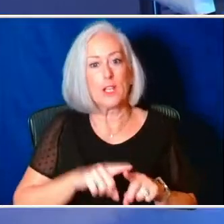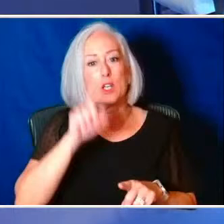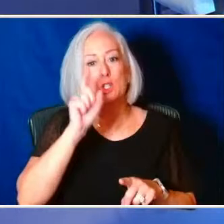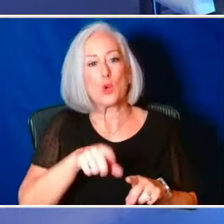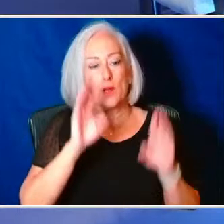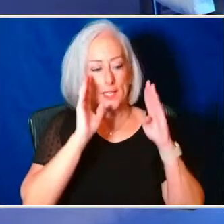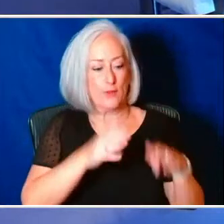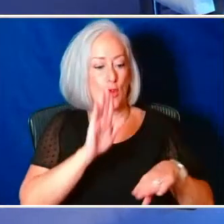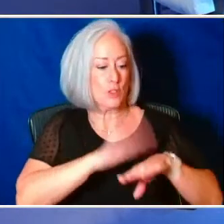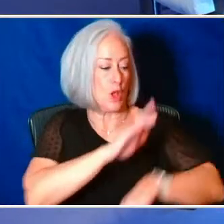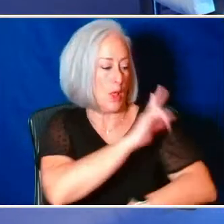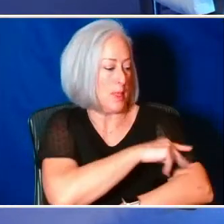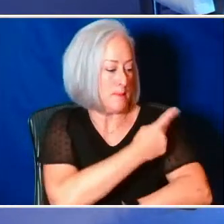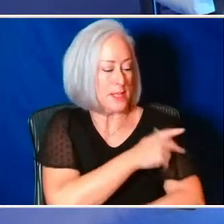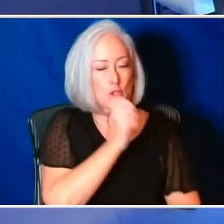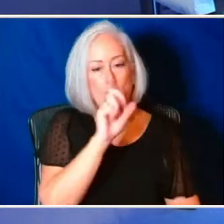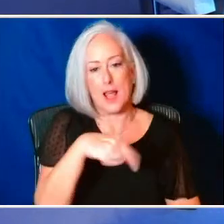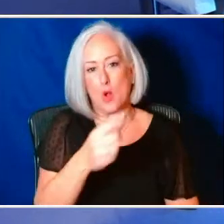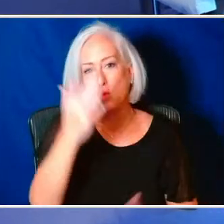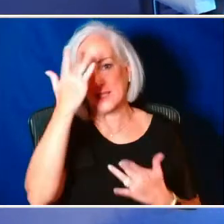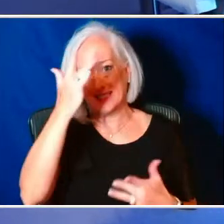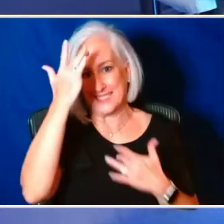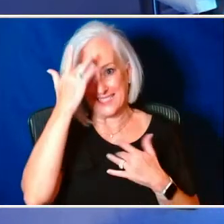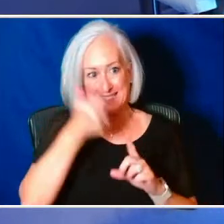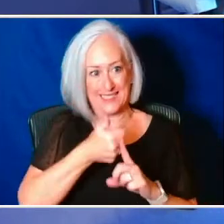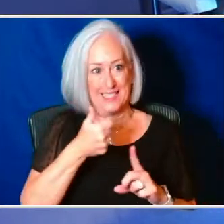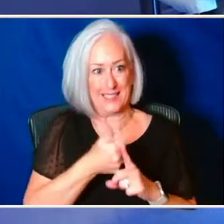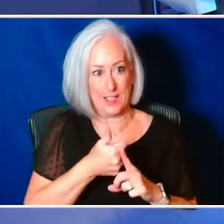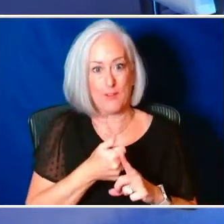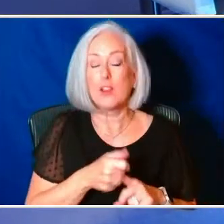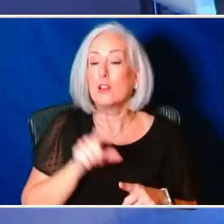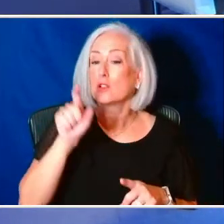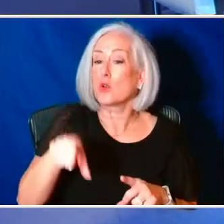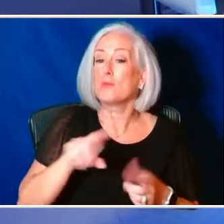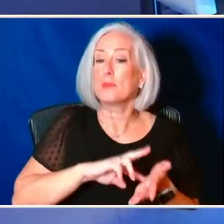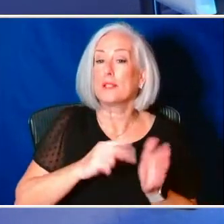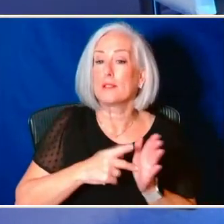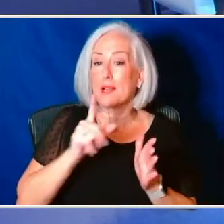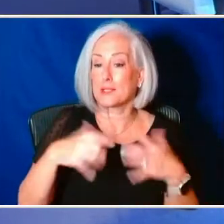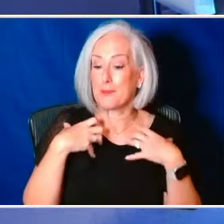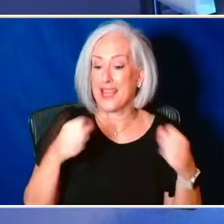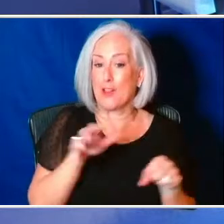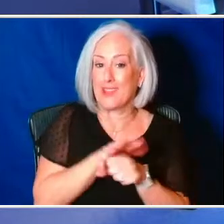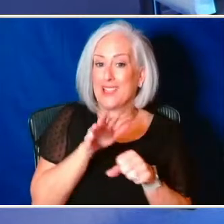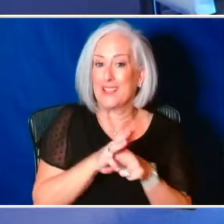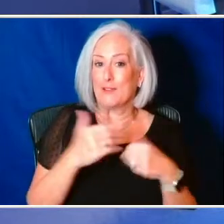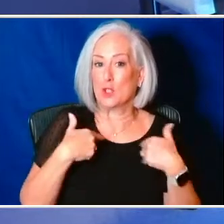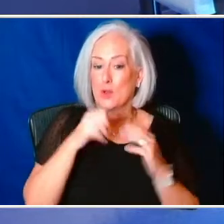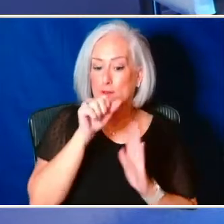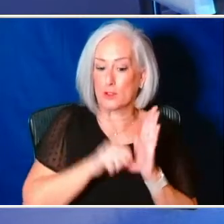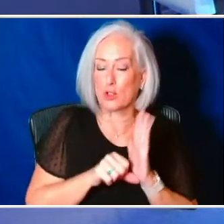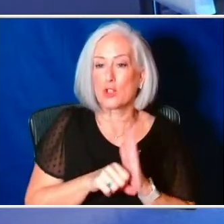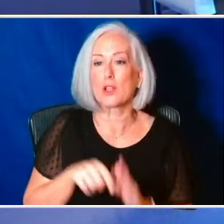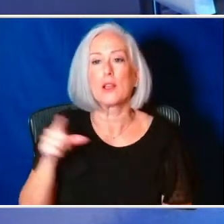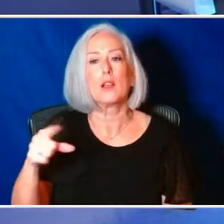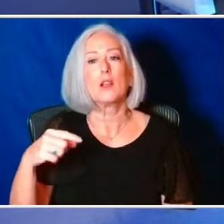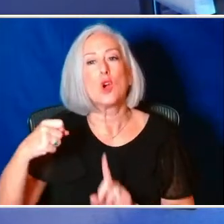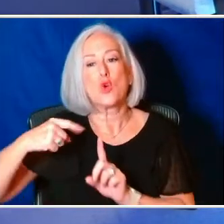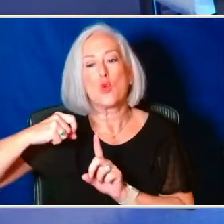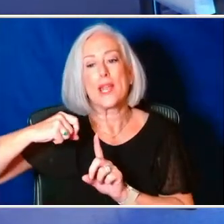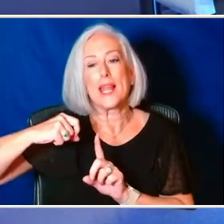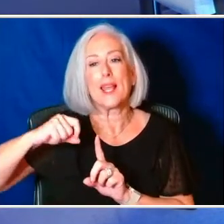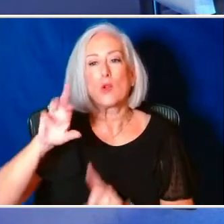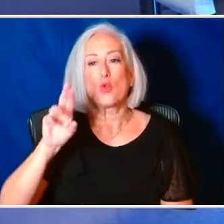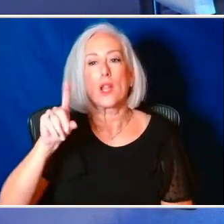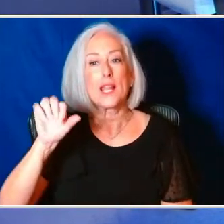so you have to be healthy enough to have surgery, Correct. like you do with other things. Radiation play much of a role? It does. So unfortunately, a lot of